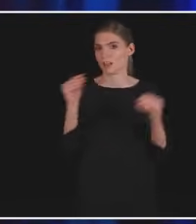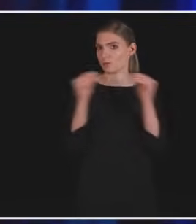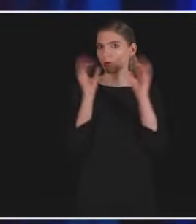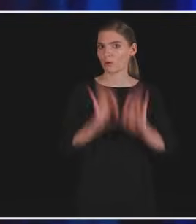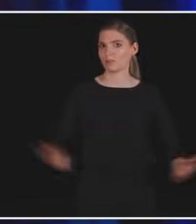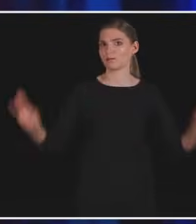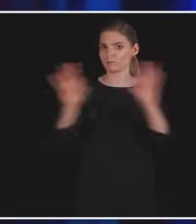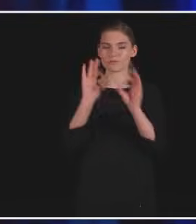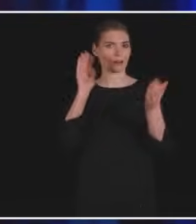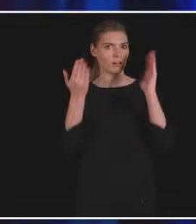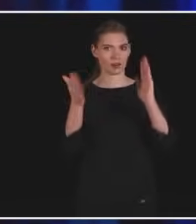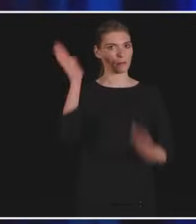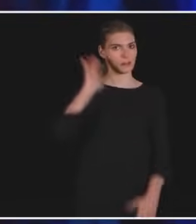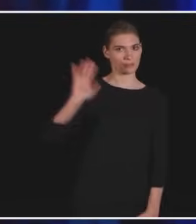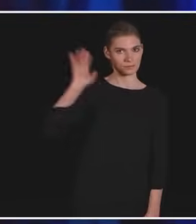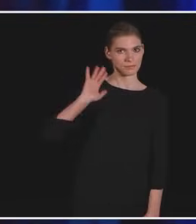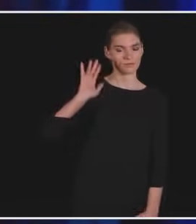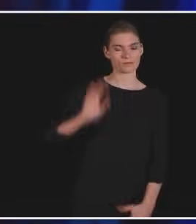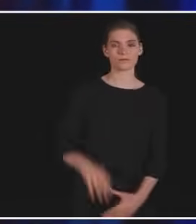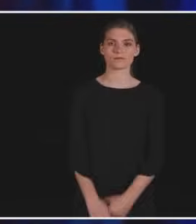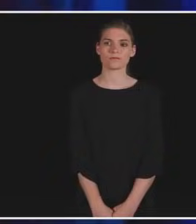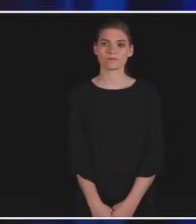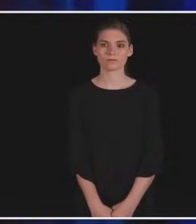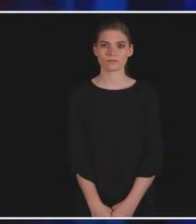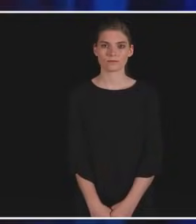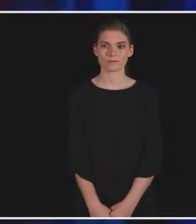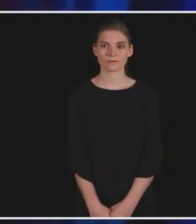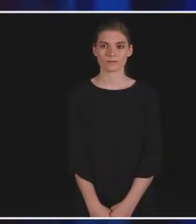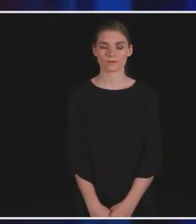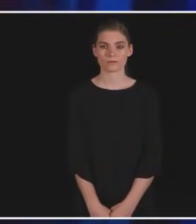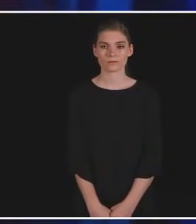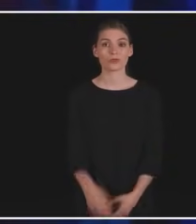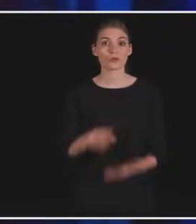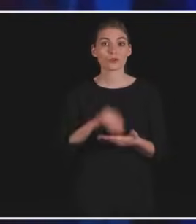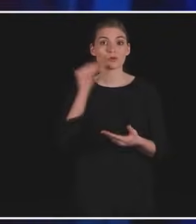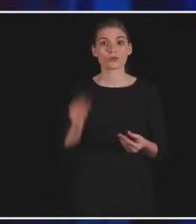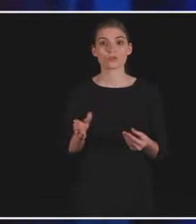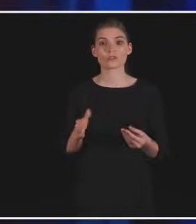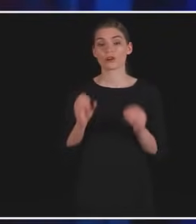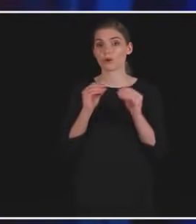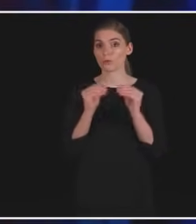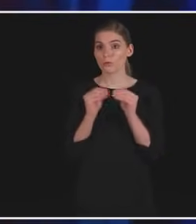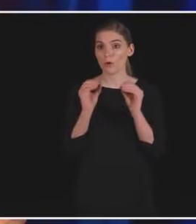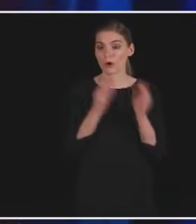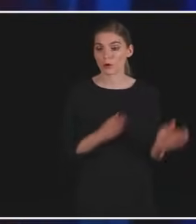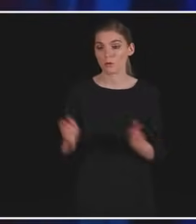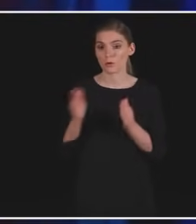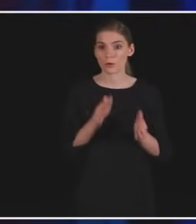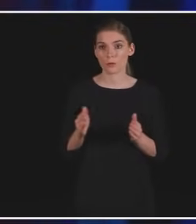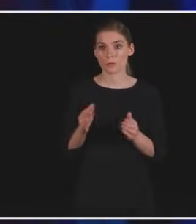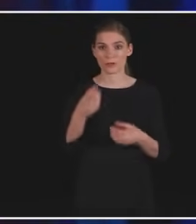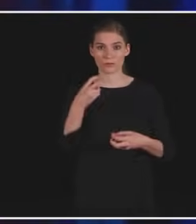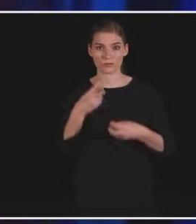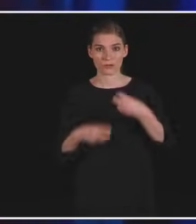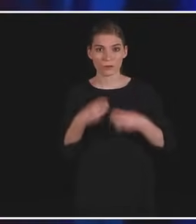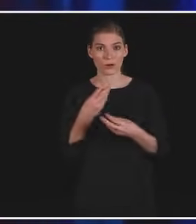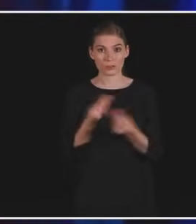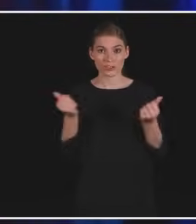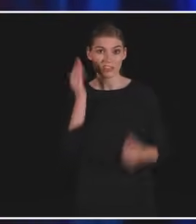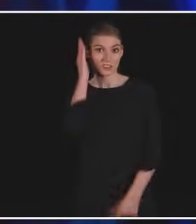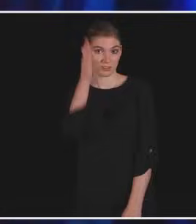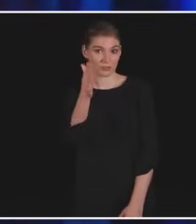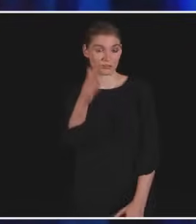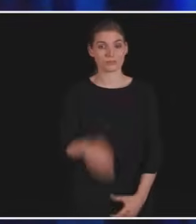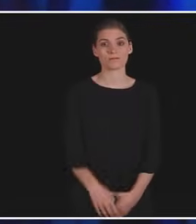critically is far more important than ever before. That way, they'll be prepared to face the constant changes and challenges